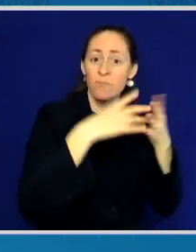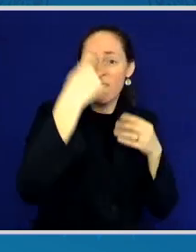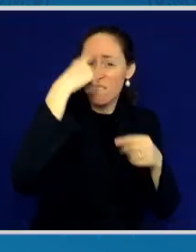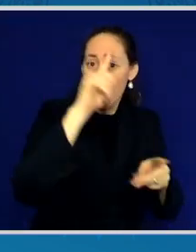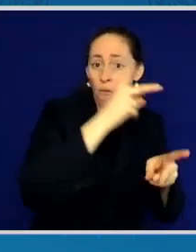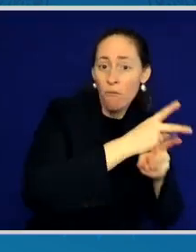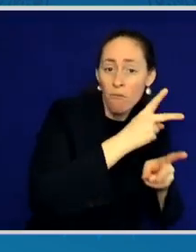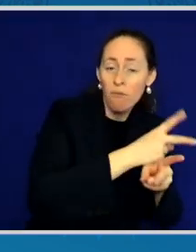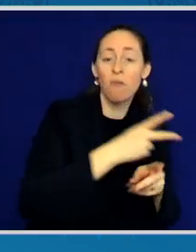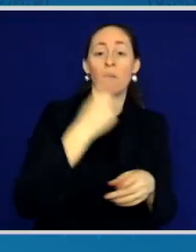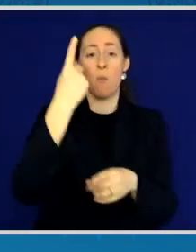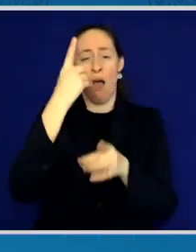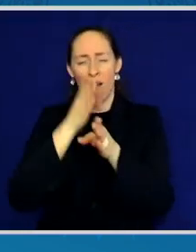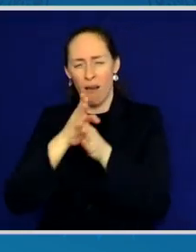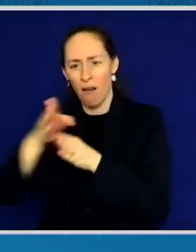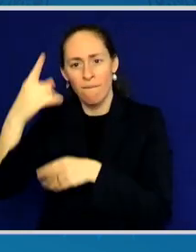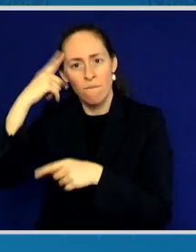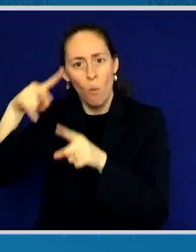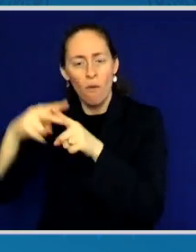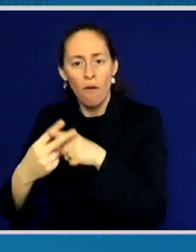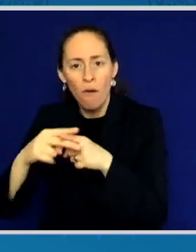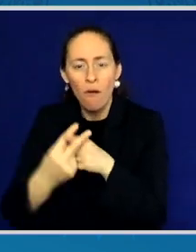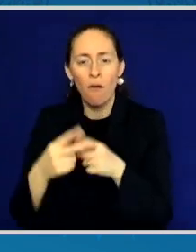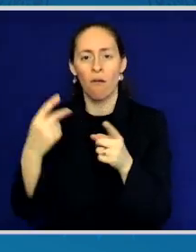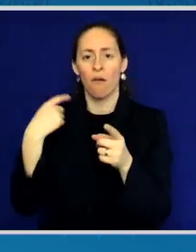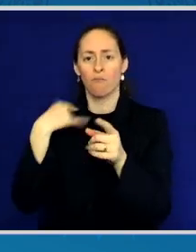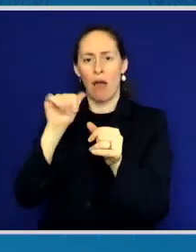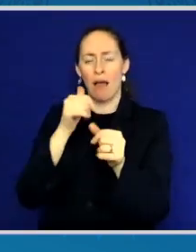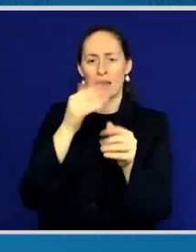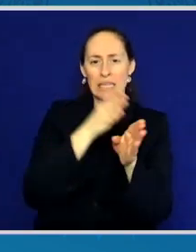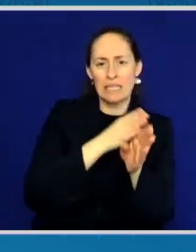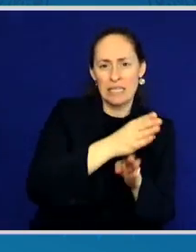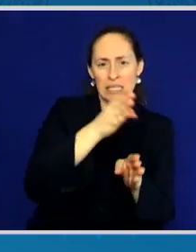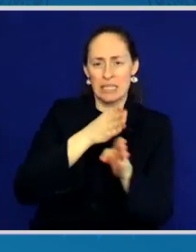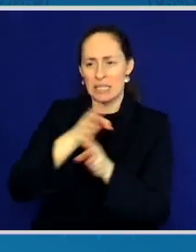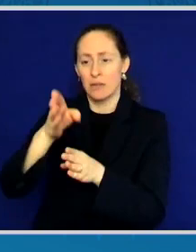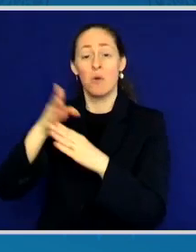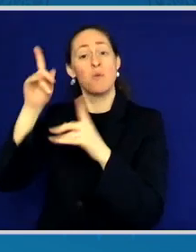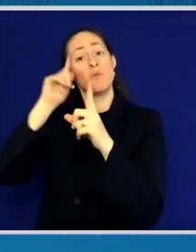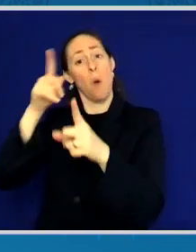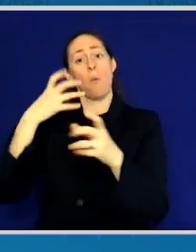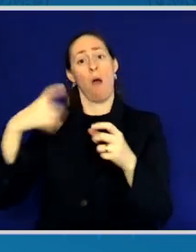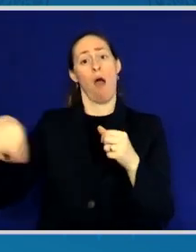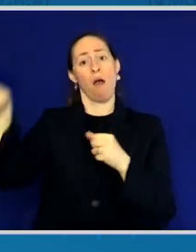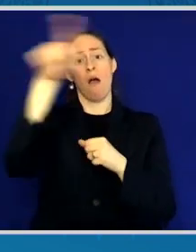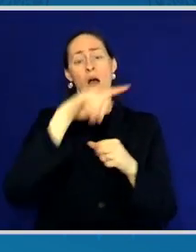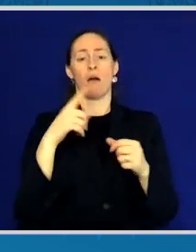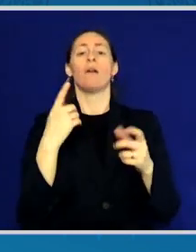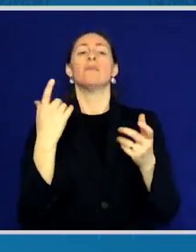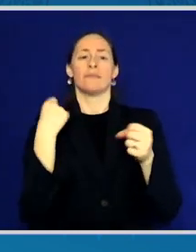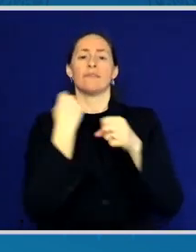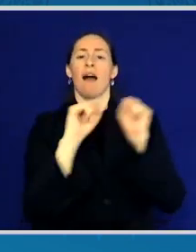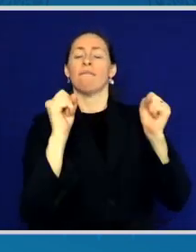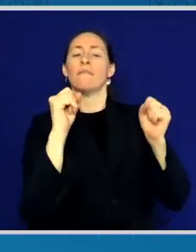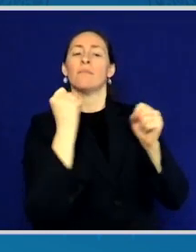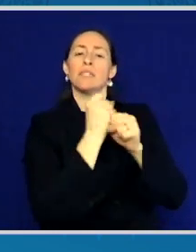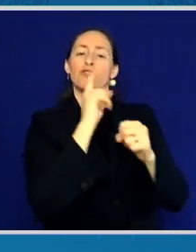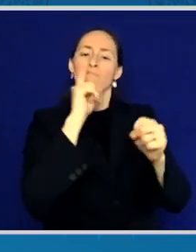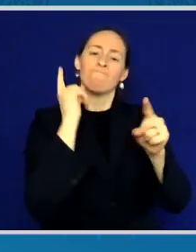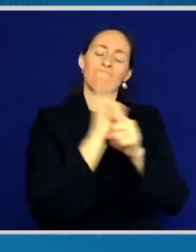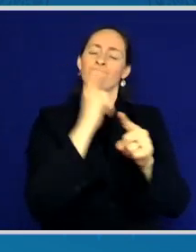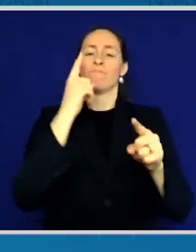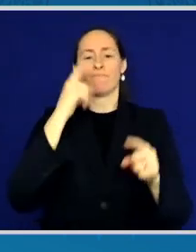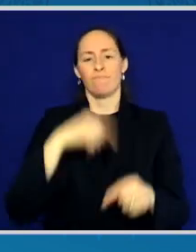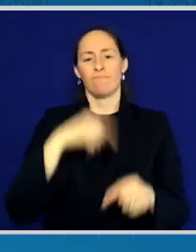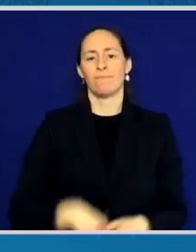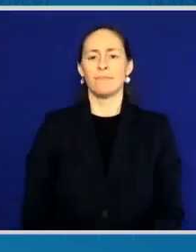to help our workers to get it done safely and make it right for everyone. That's great. And if I'd like to come